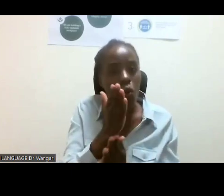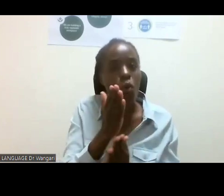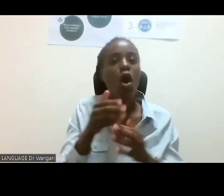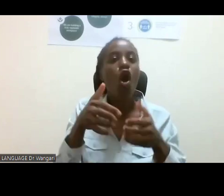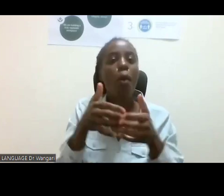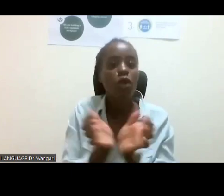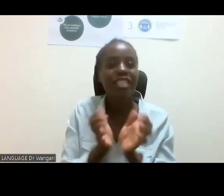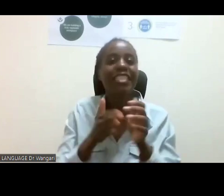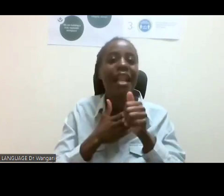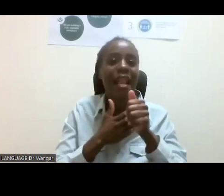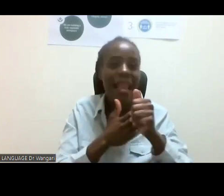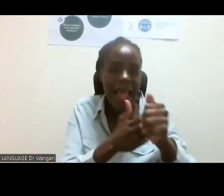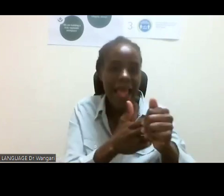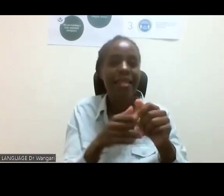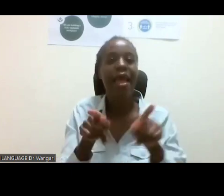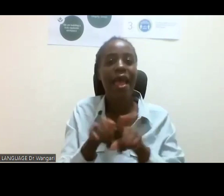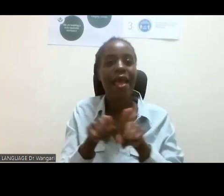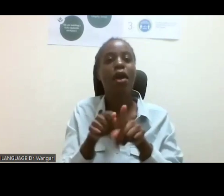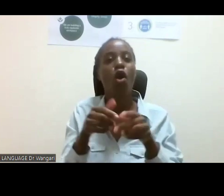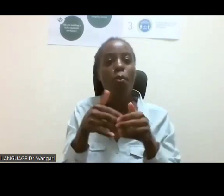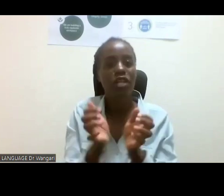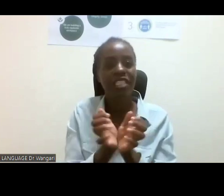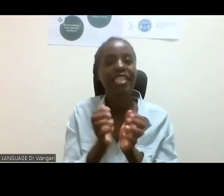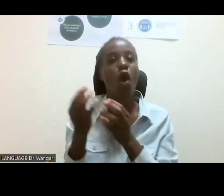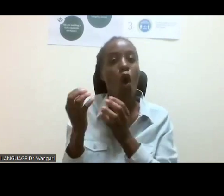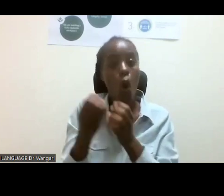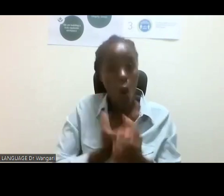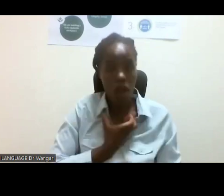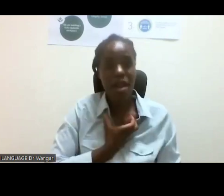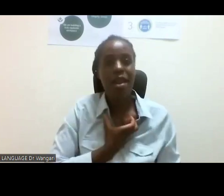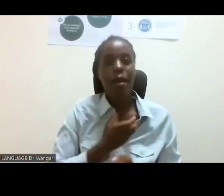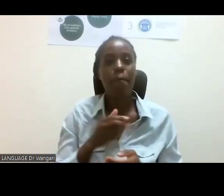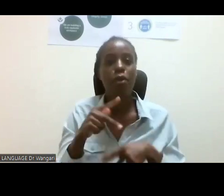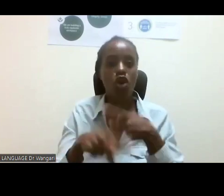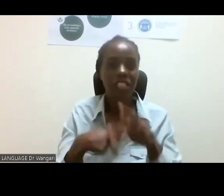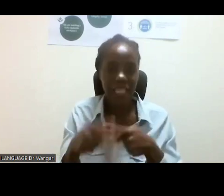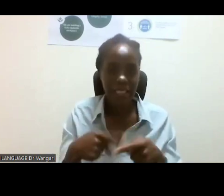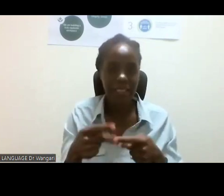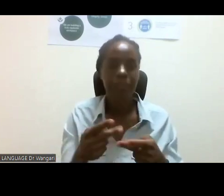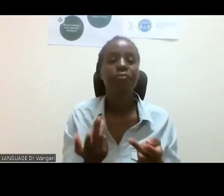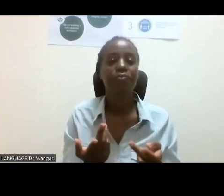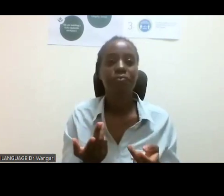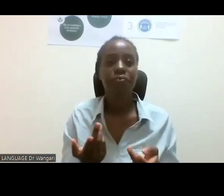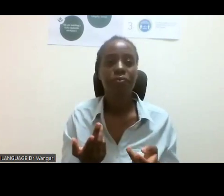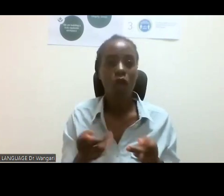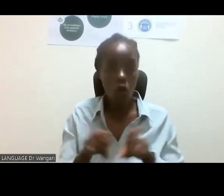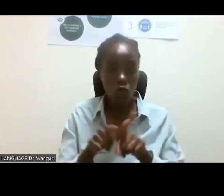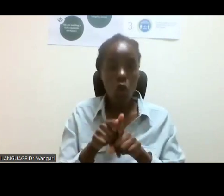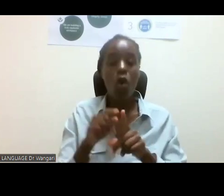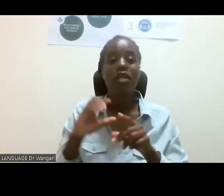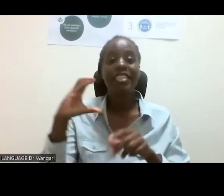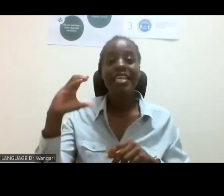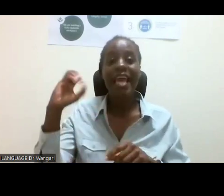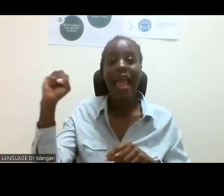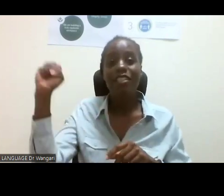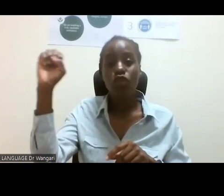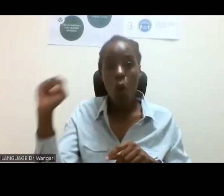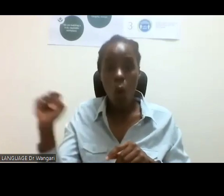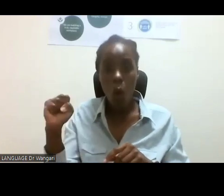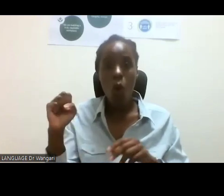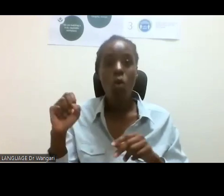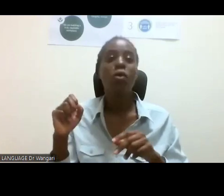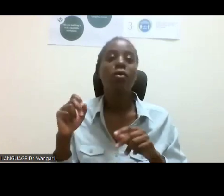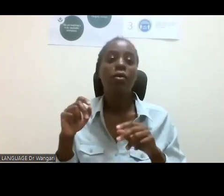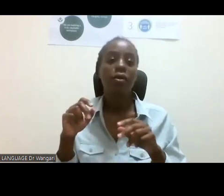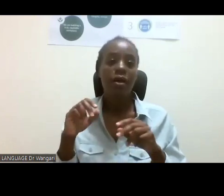communities own the process. Enforcement of the law must be a key priority to all duty bearers, civil societies, champions, and role models.